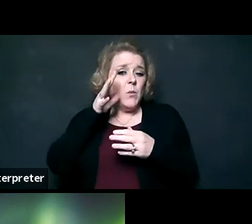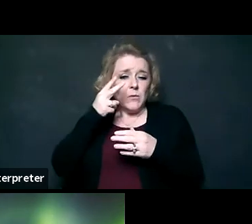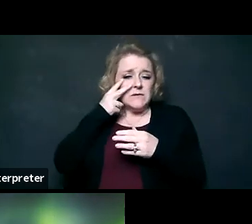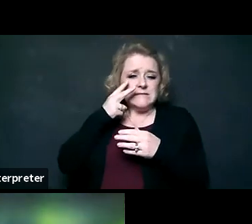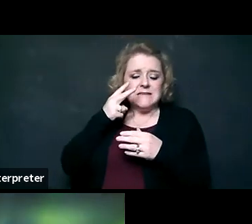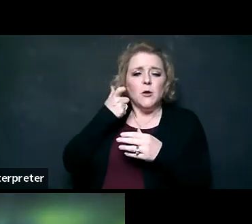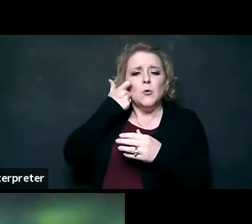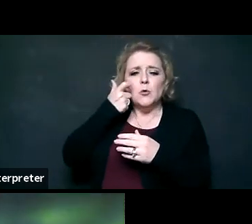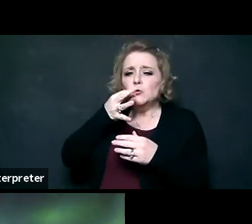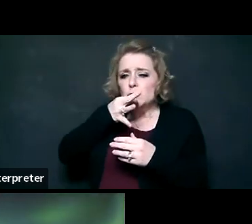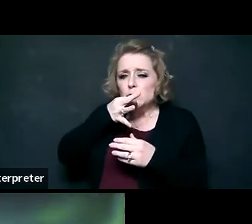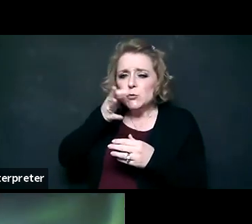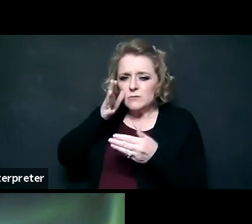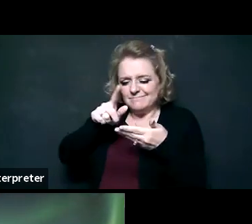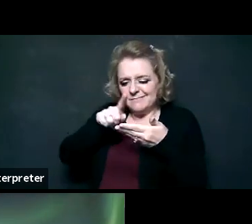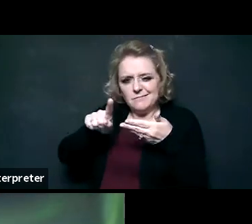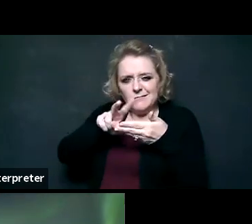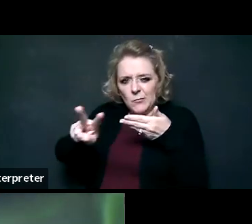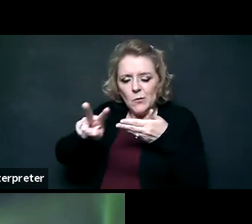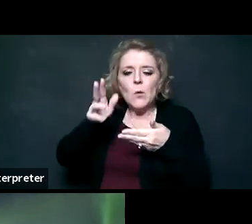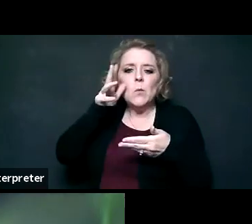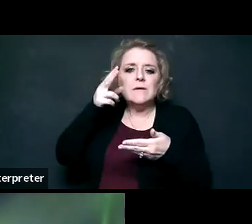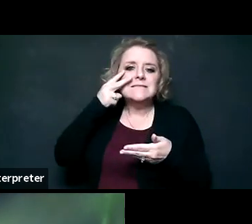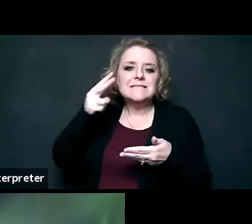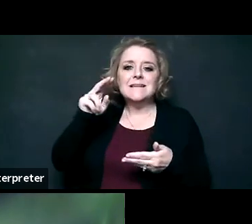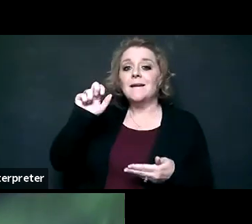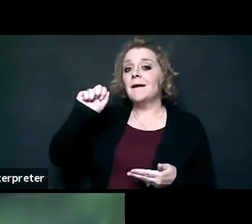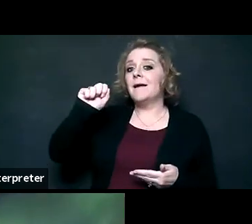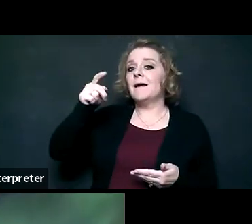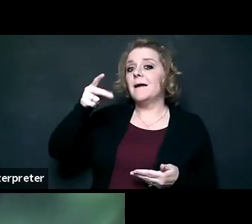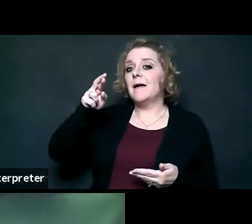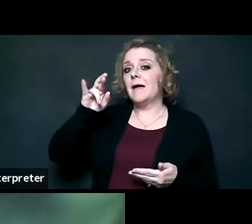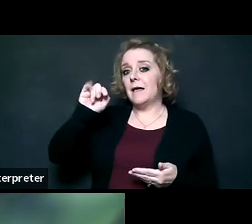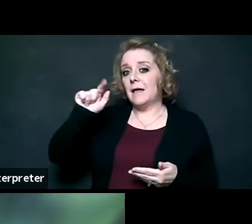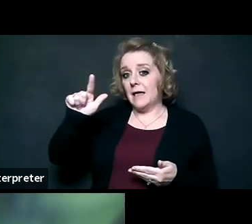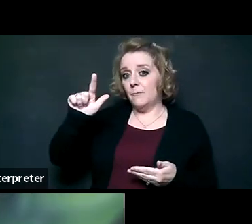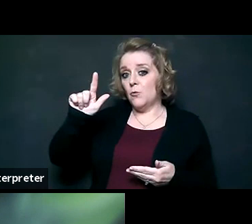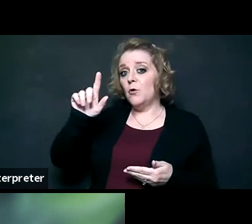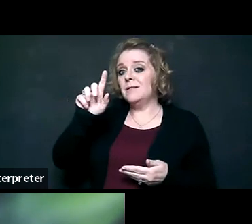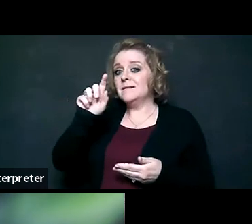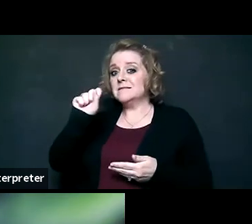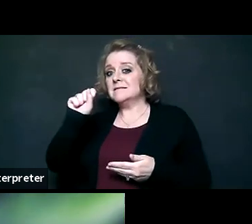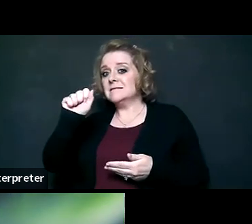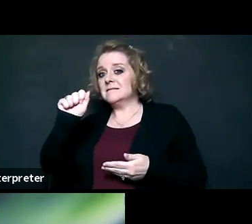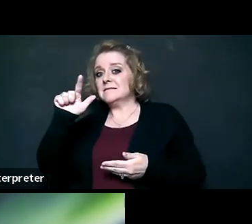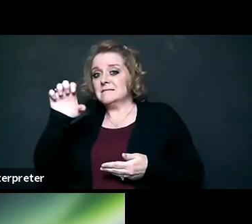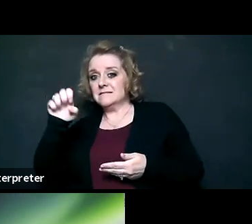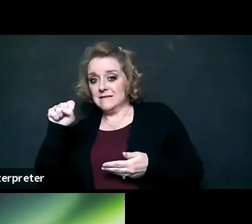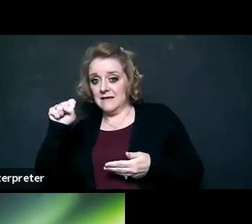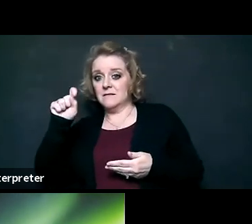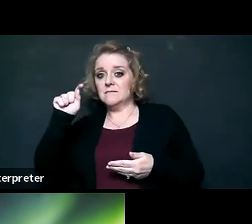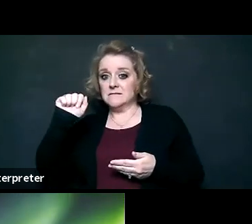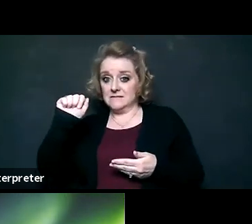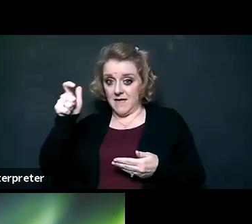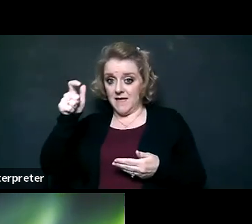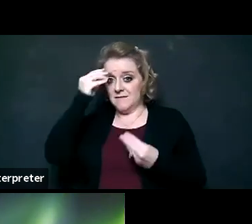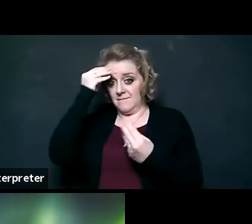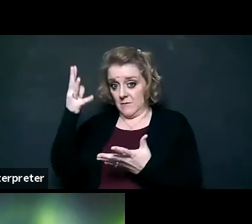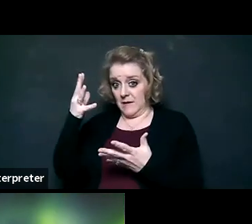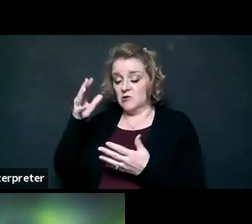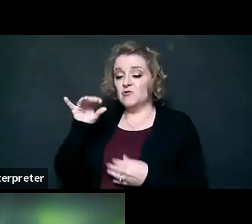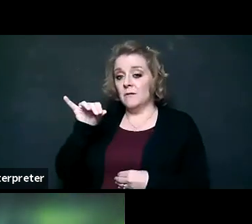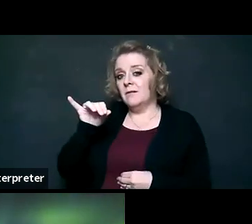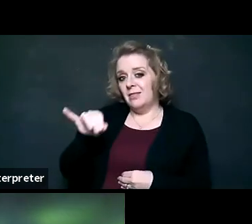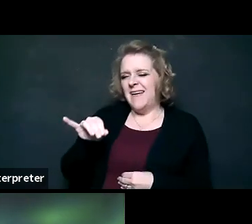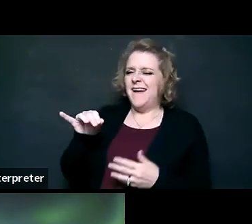data in a couple of weeks, but that'll be April data. That lags about 6 weeks. So, but I think anecdotally,